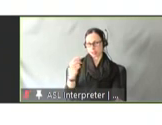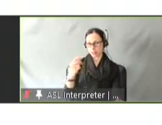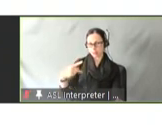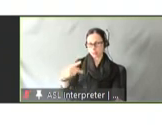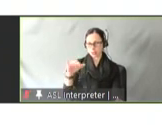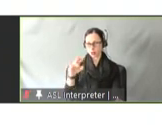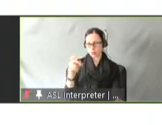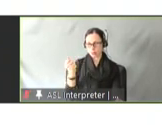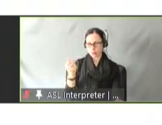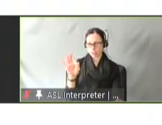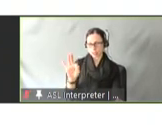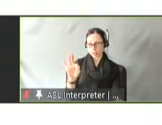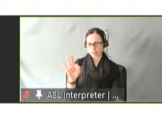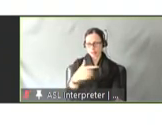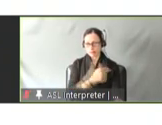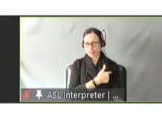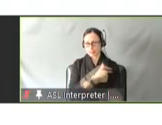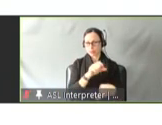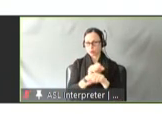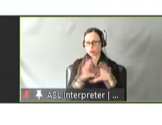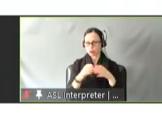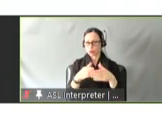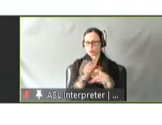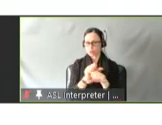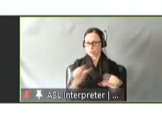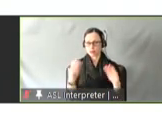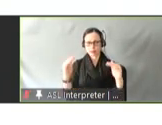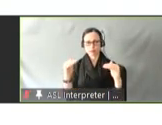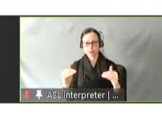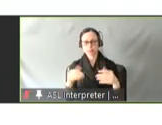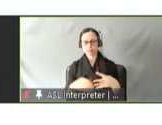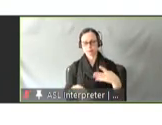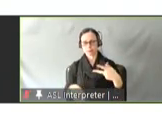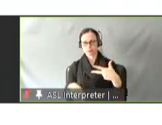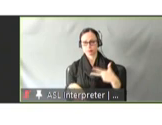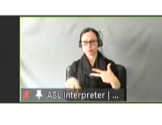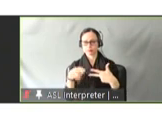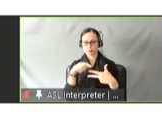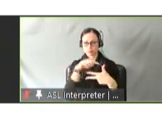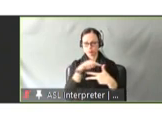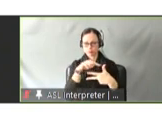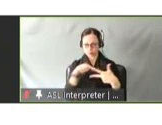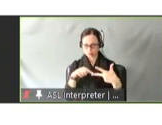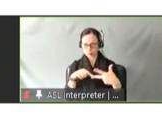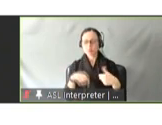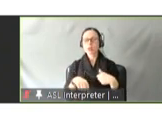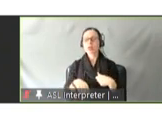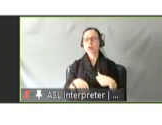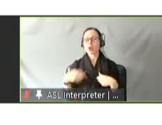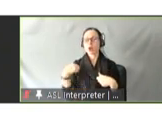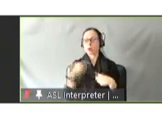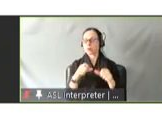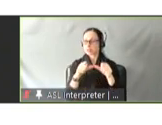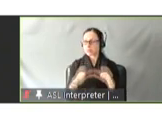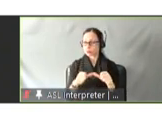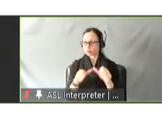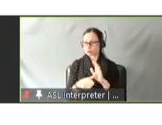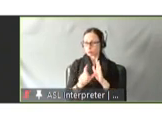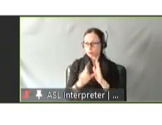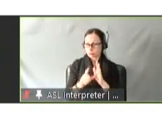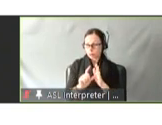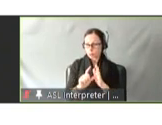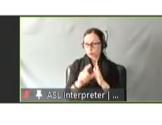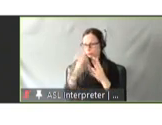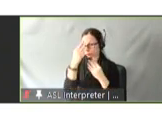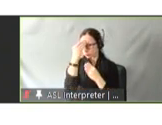safety. Next slide, please. We've continued to review COVID-19 vaccine safety data from passive and